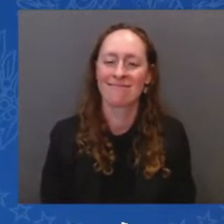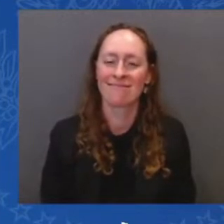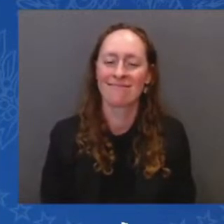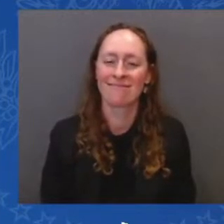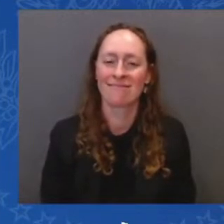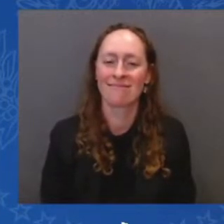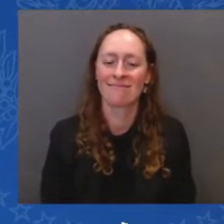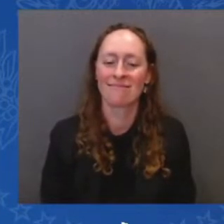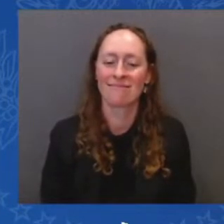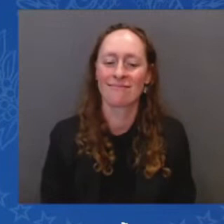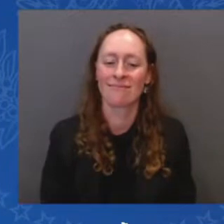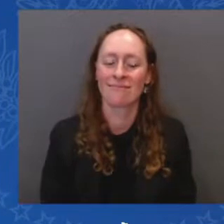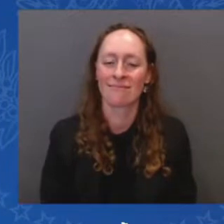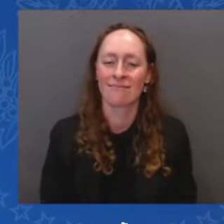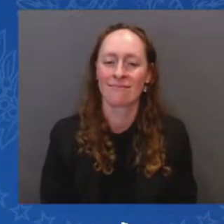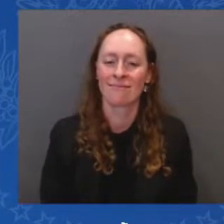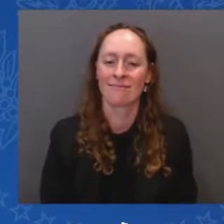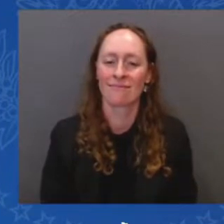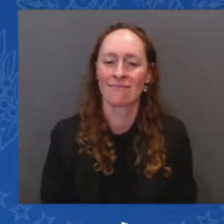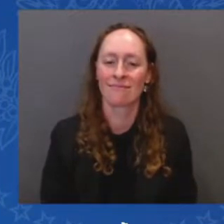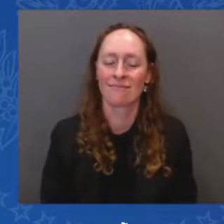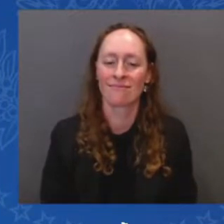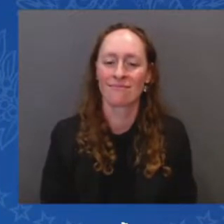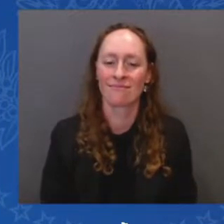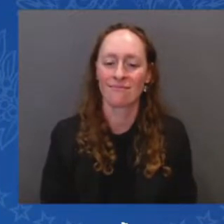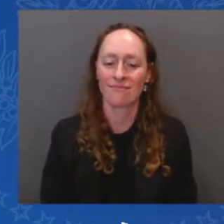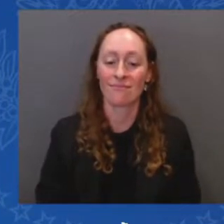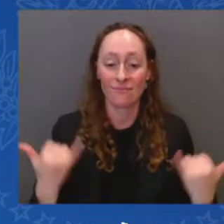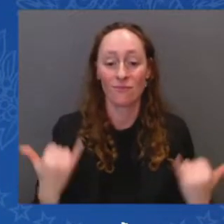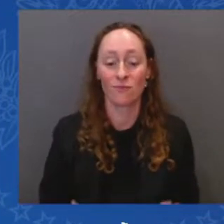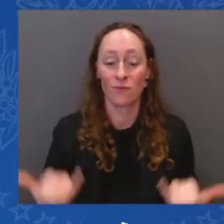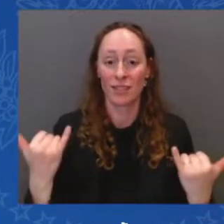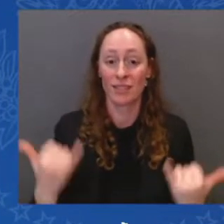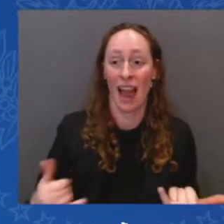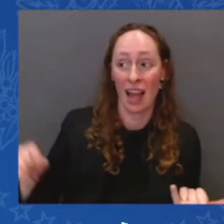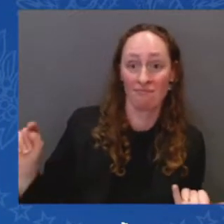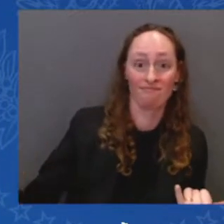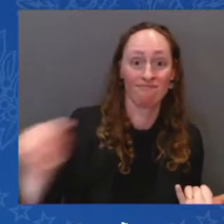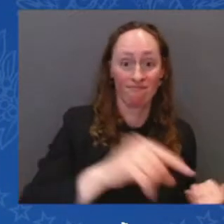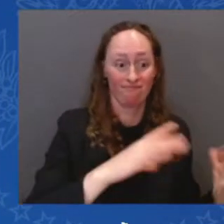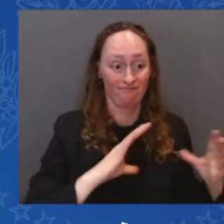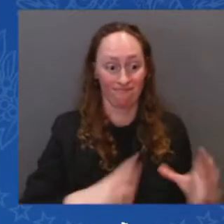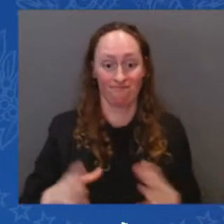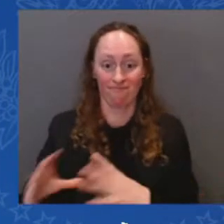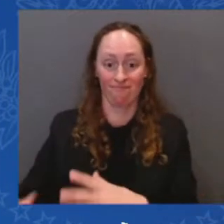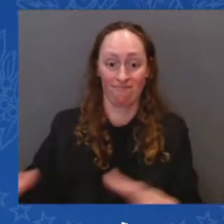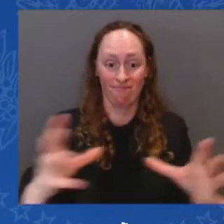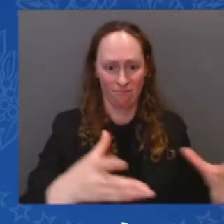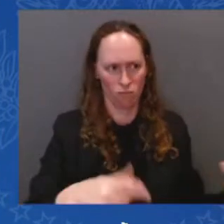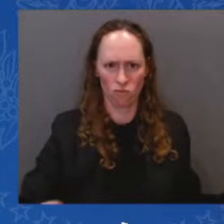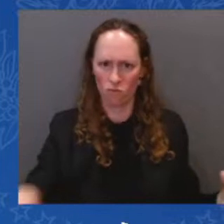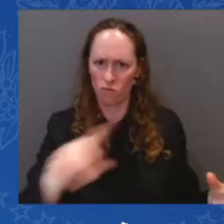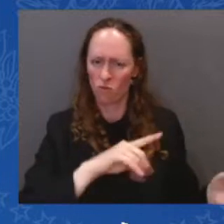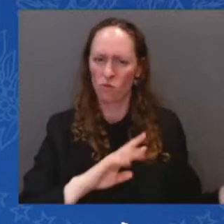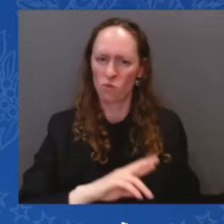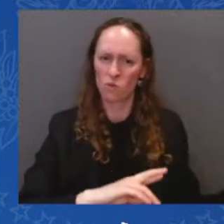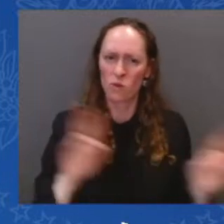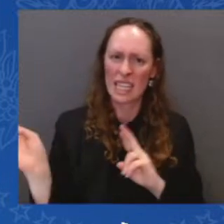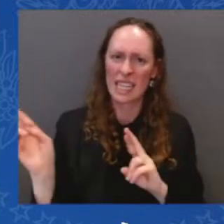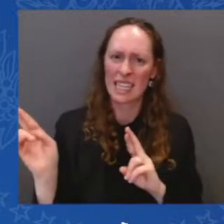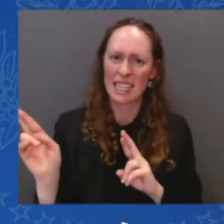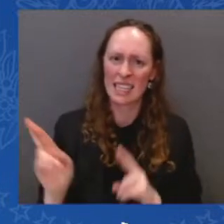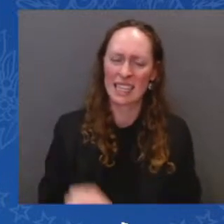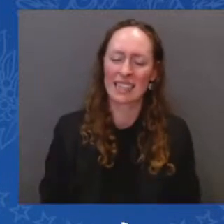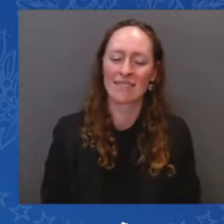Today, our joint force is ready. Right now, as we are here at Fort Myer on this